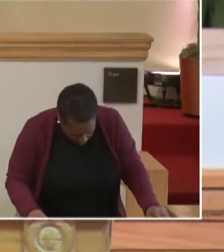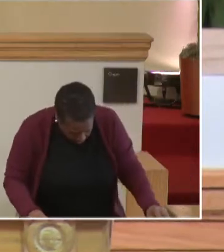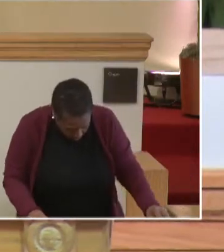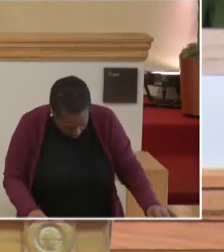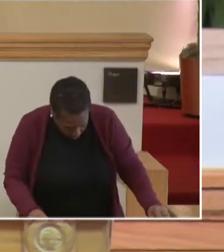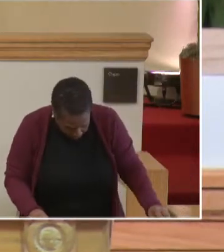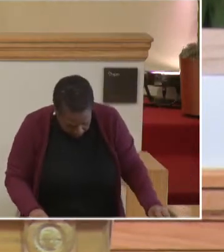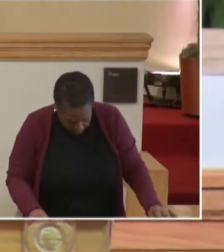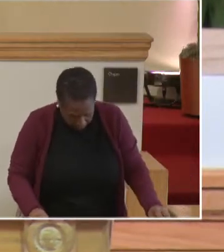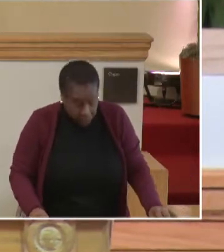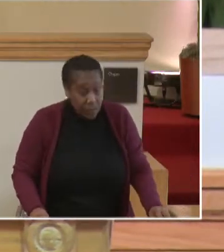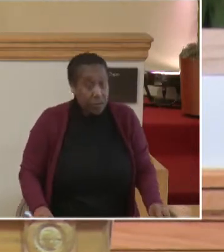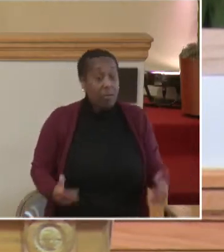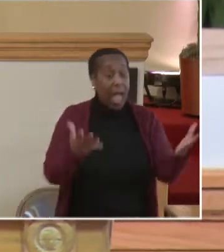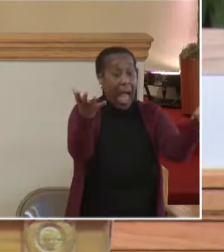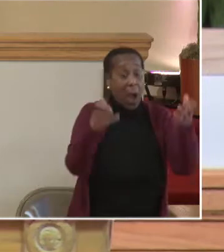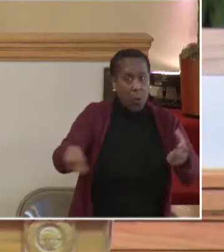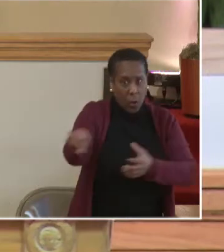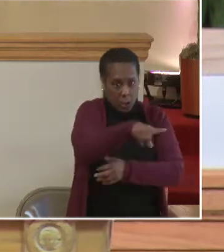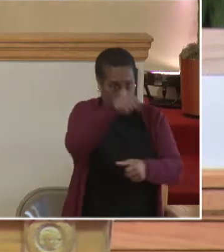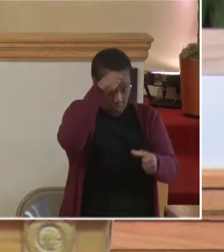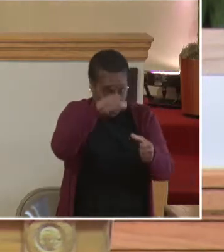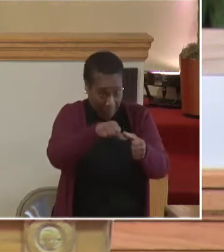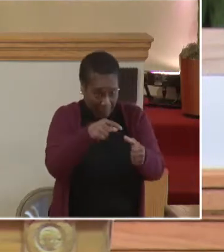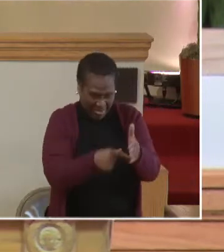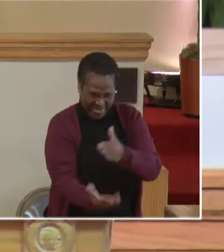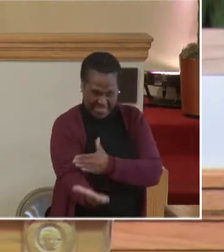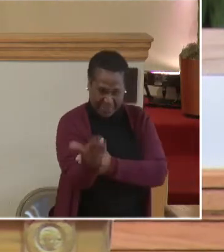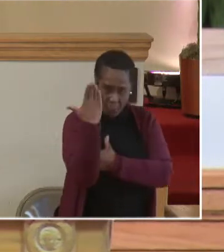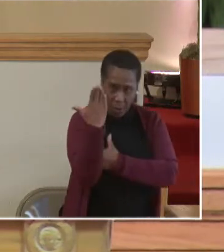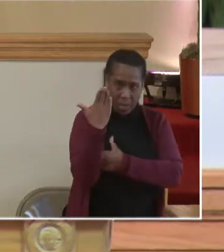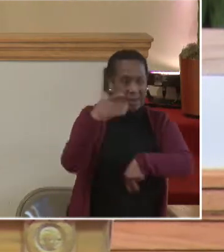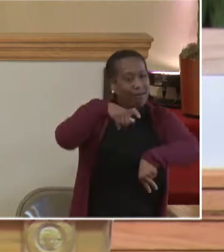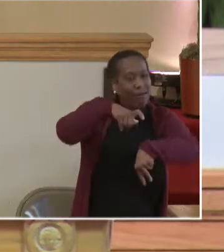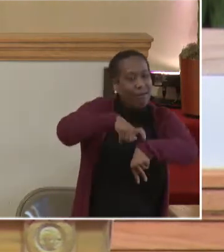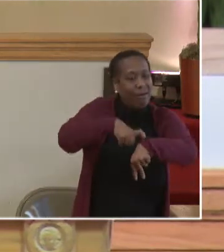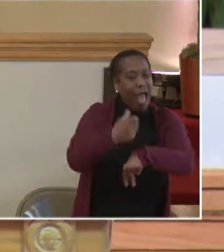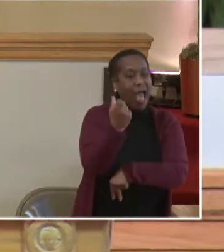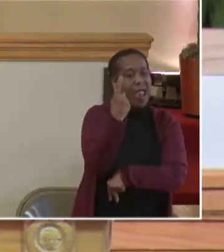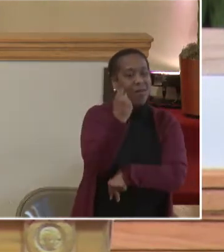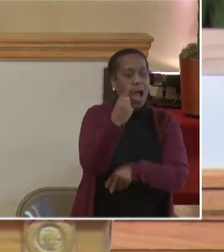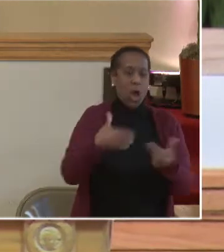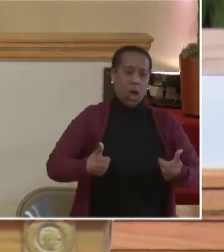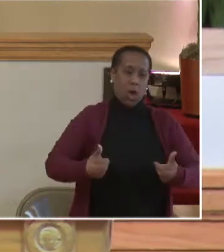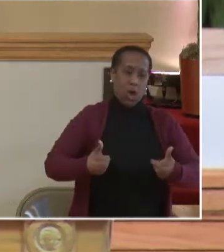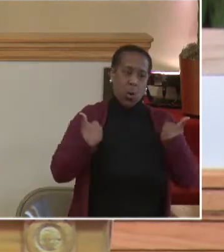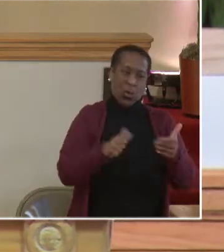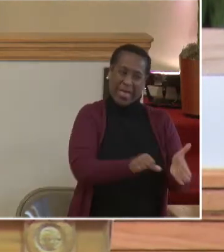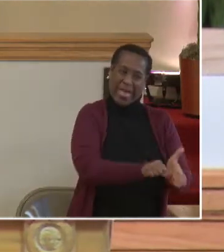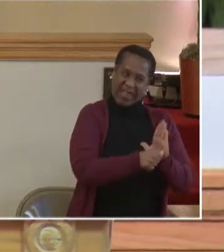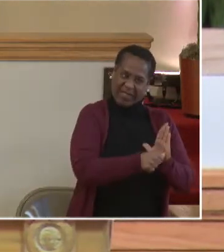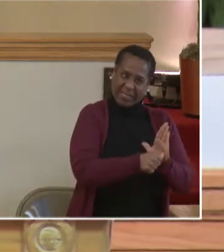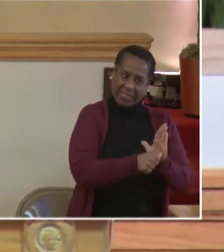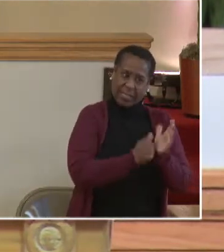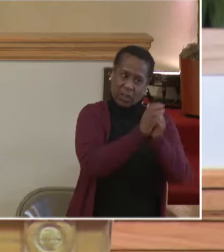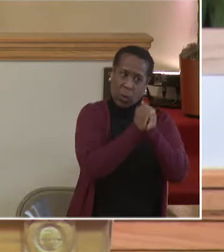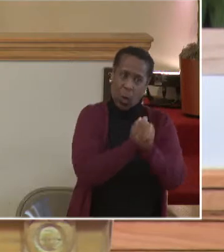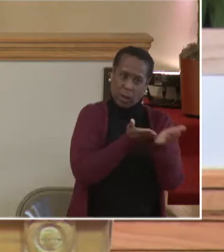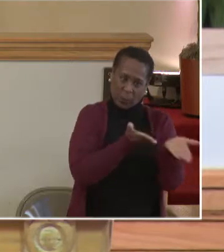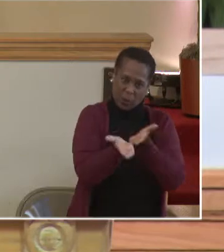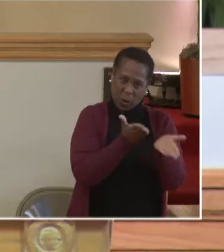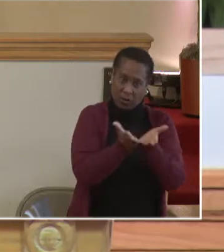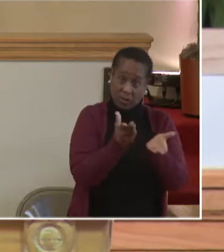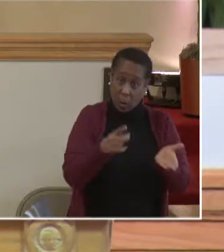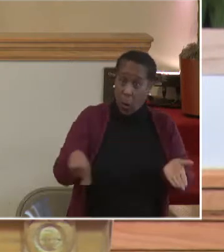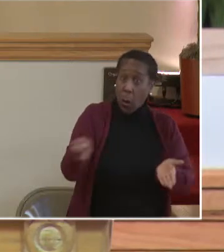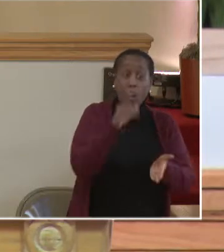I want to remind you that this morning for our 11 o'clock hour is our youth emphasis worship service, and